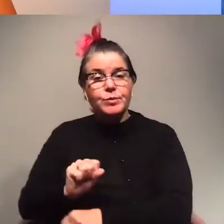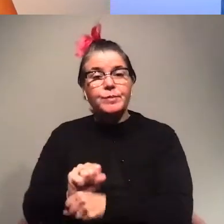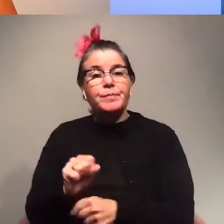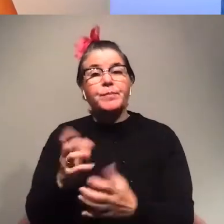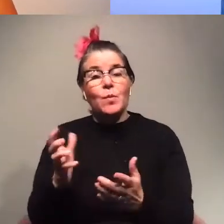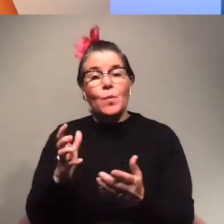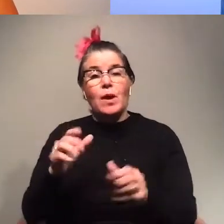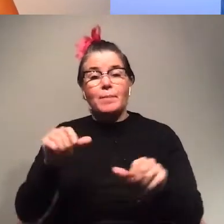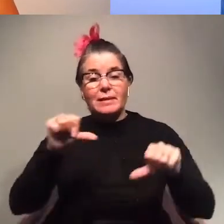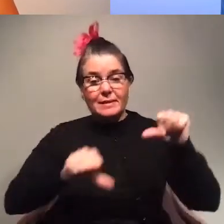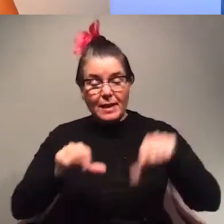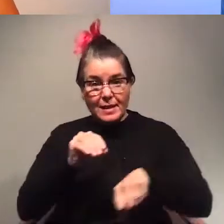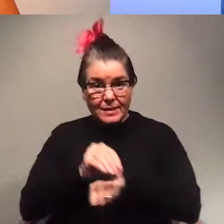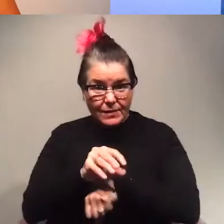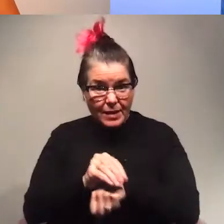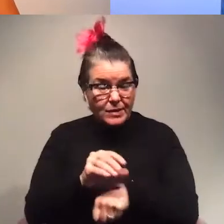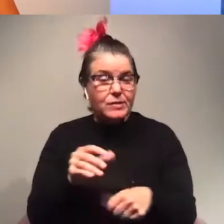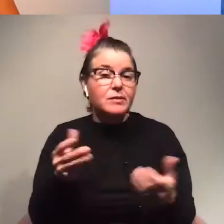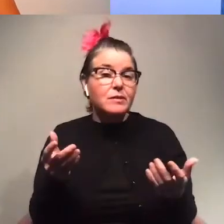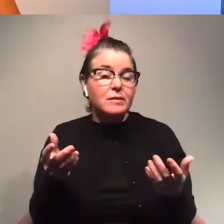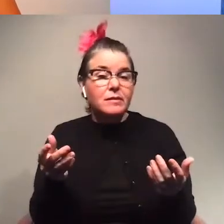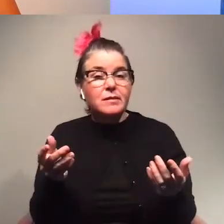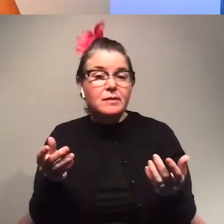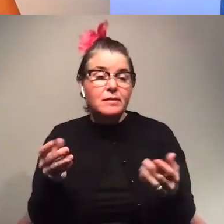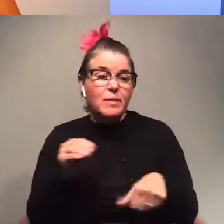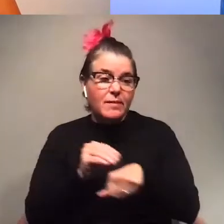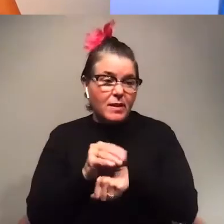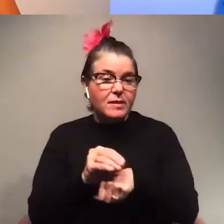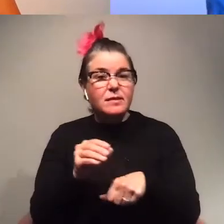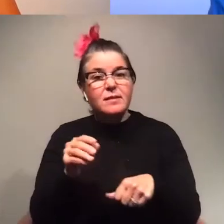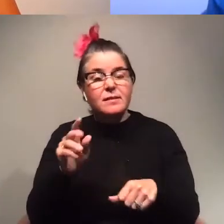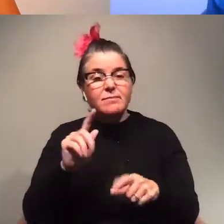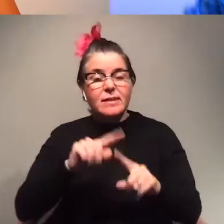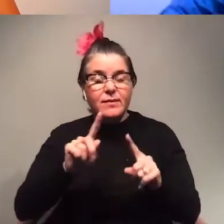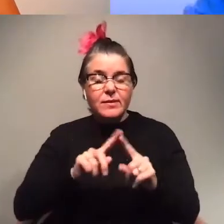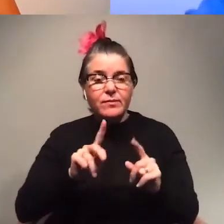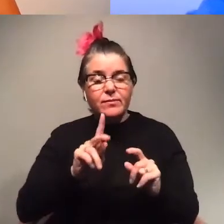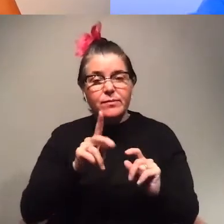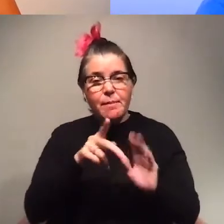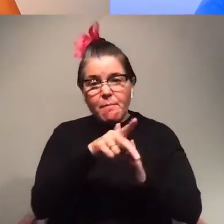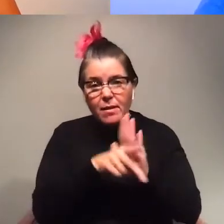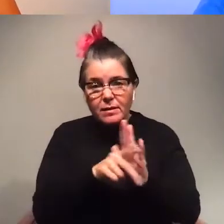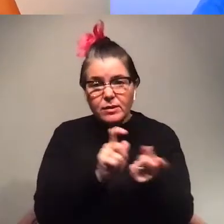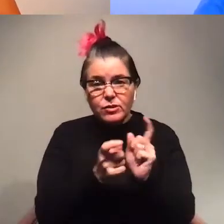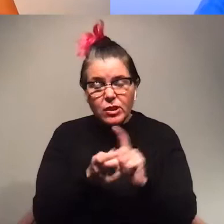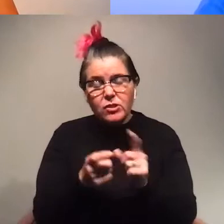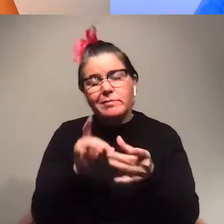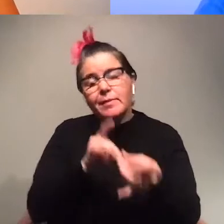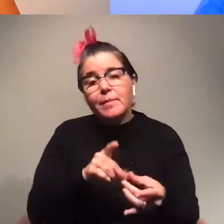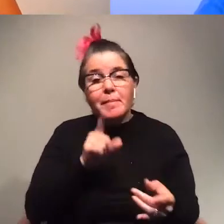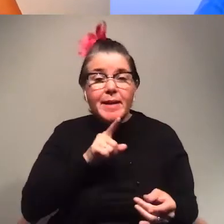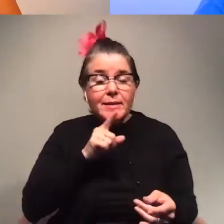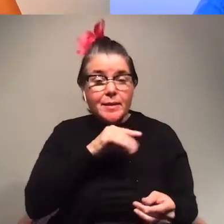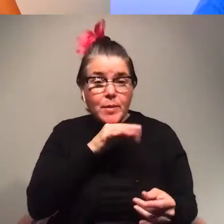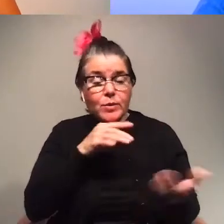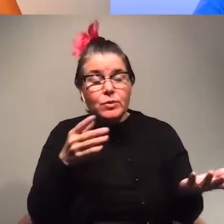science advisor, and that can just be like advising policy changes, like for plastic pollution, like that's something that